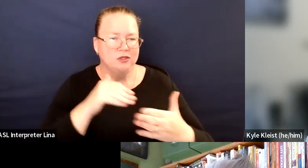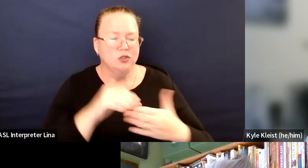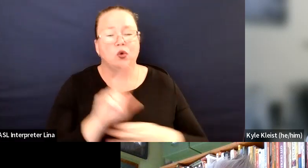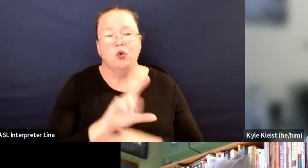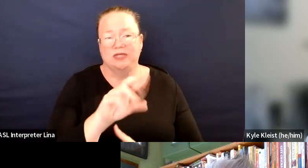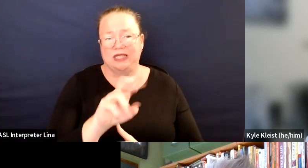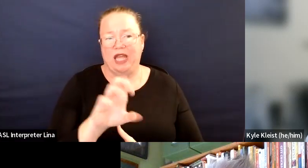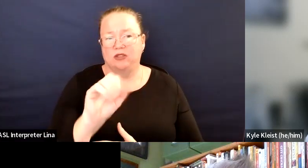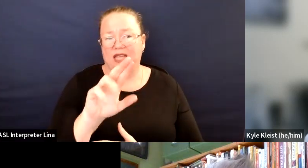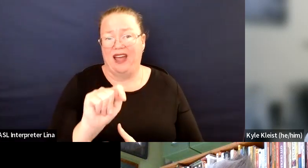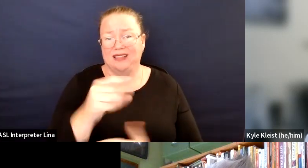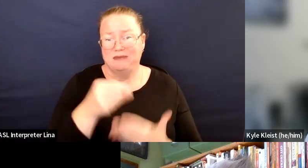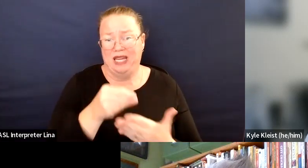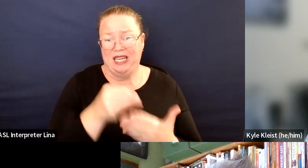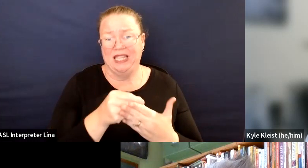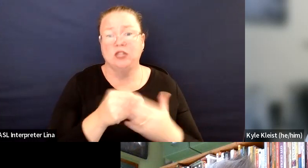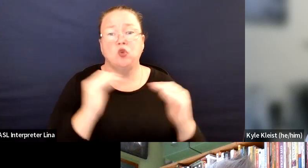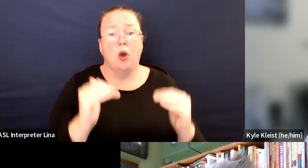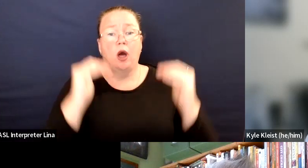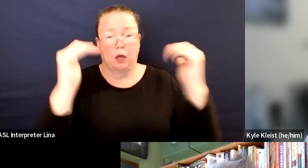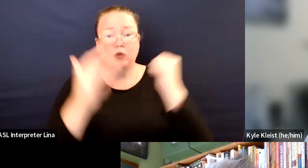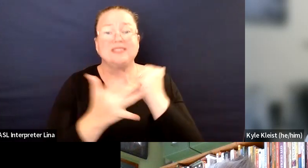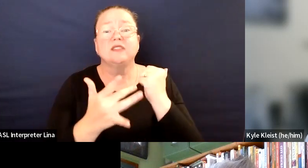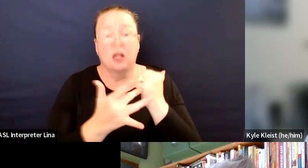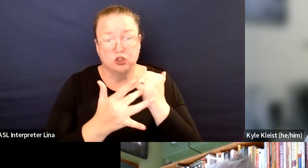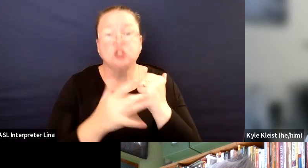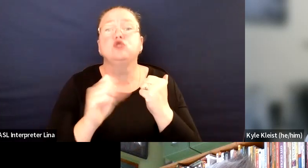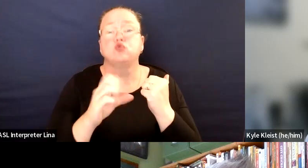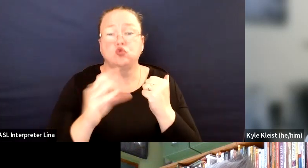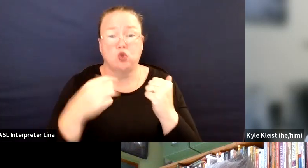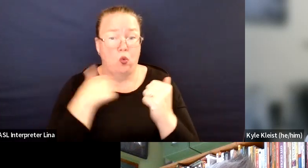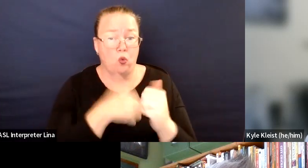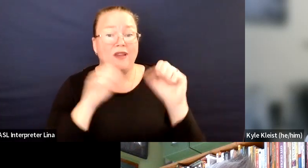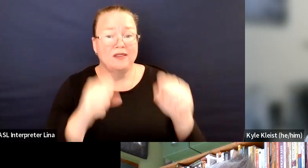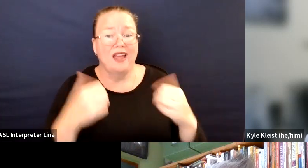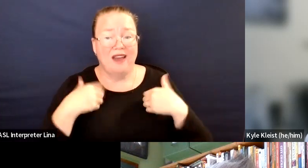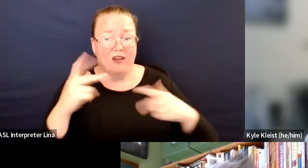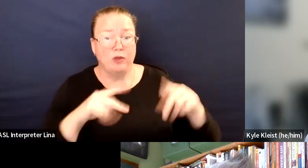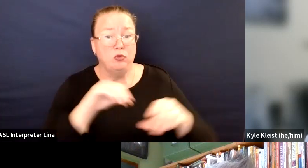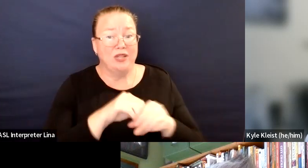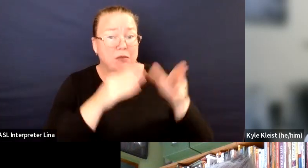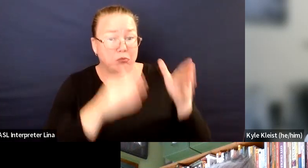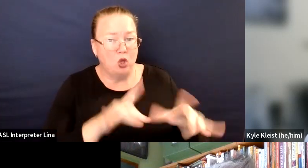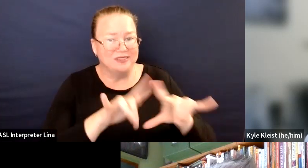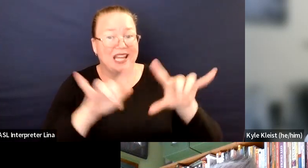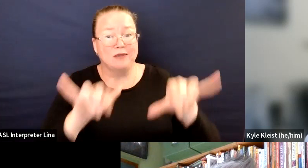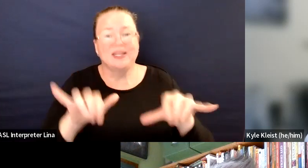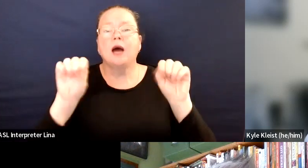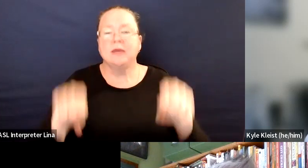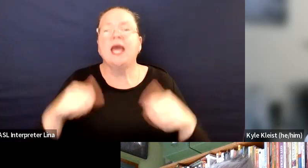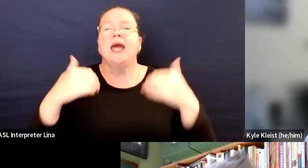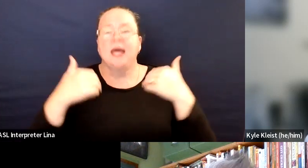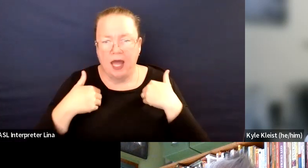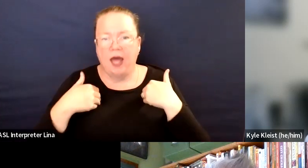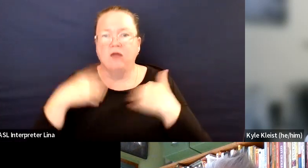Act funds to upgrade our technology so that we're able to have people in person, but we're also able then to have